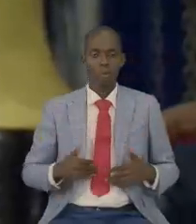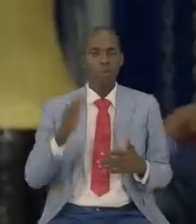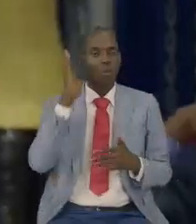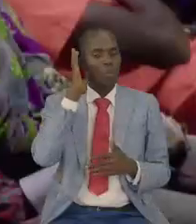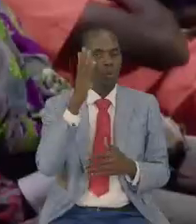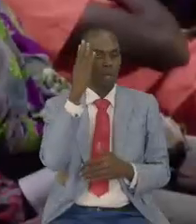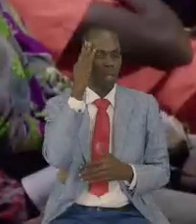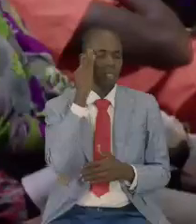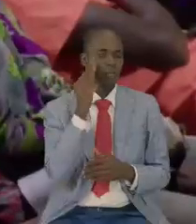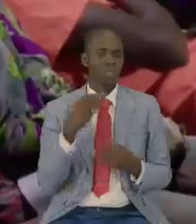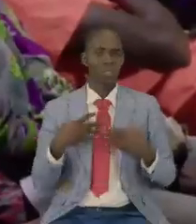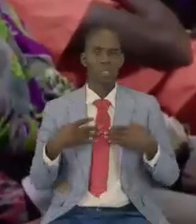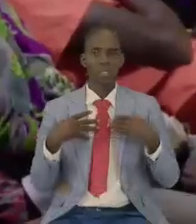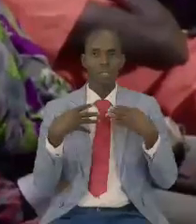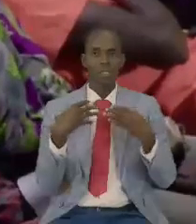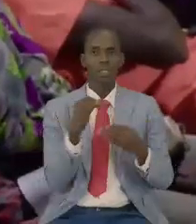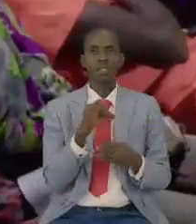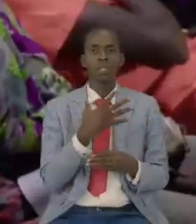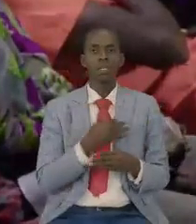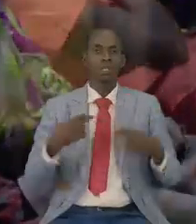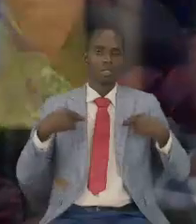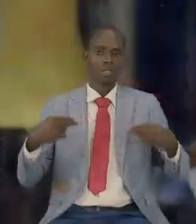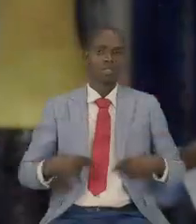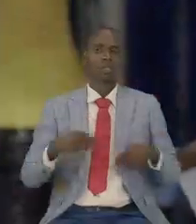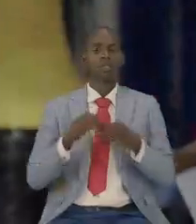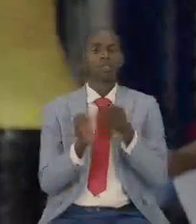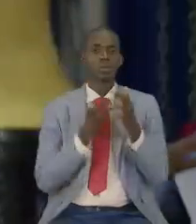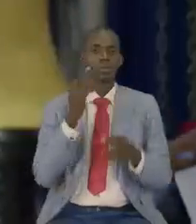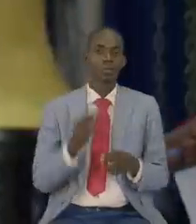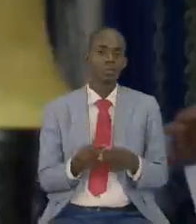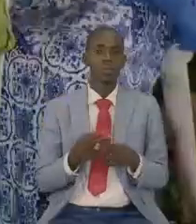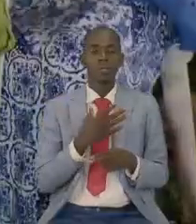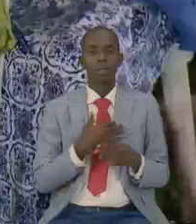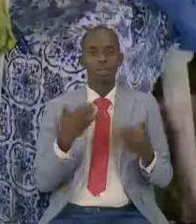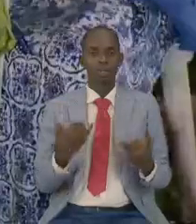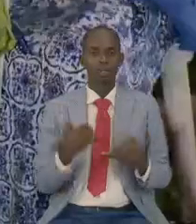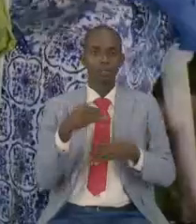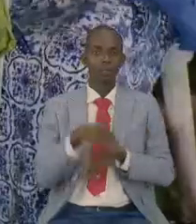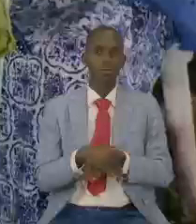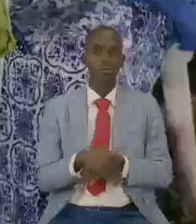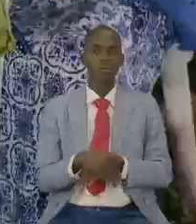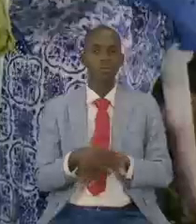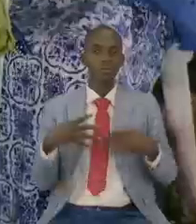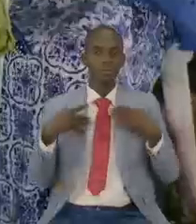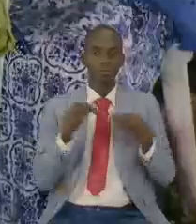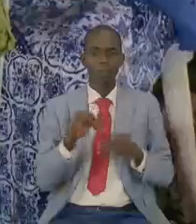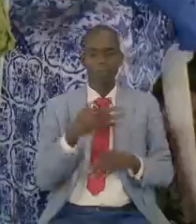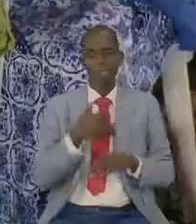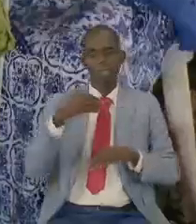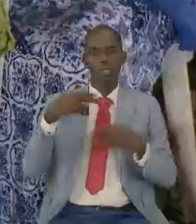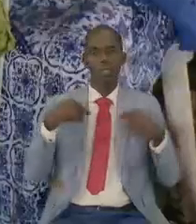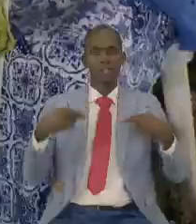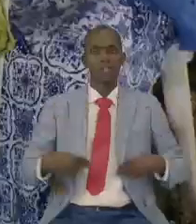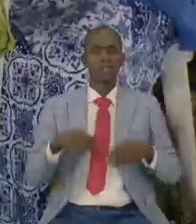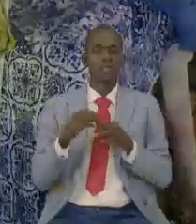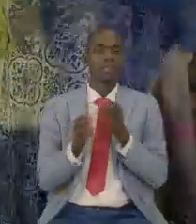health. And tonight, healing and health. My brother there, my sister there,